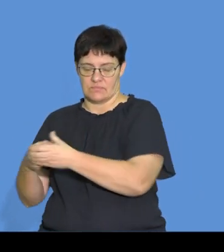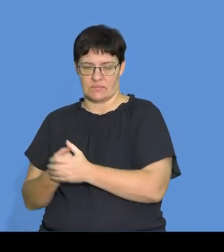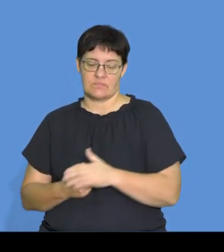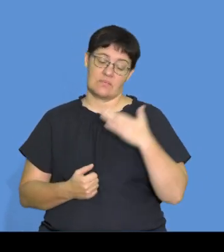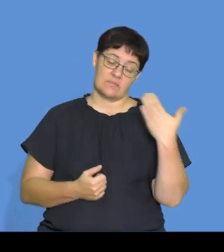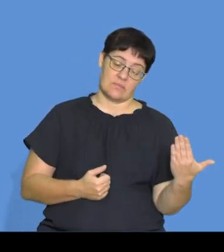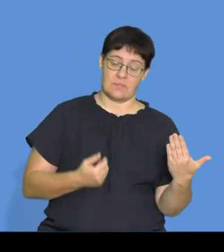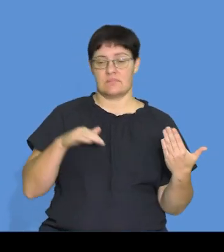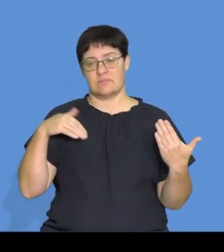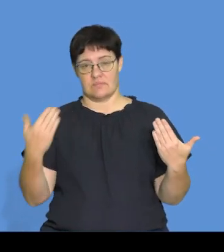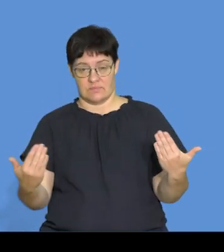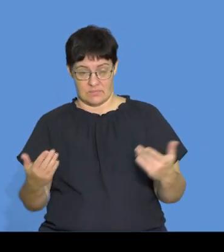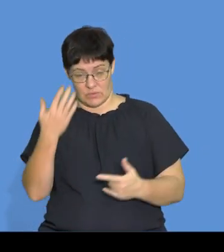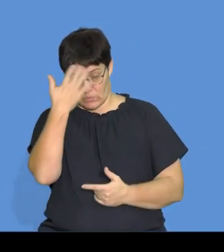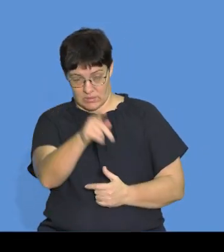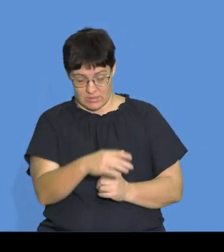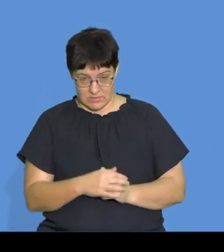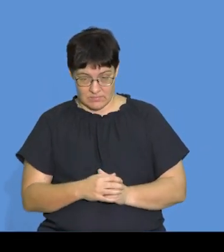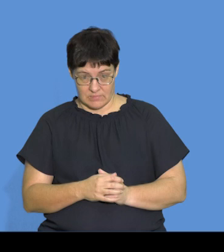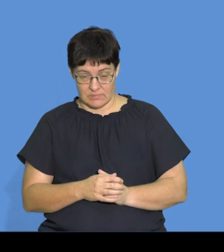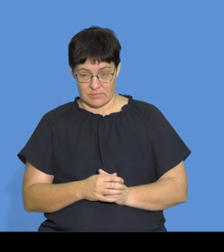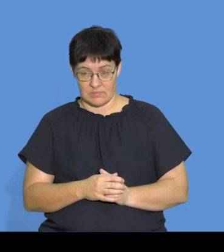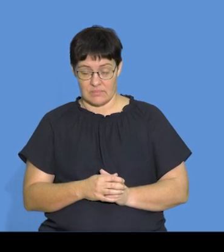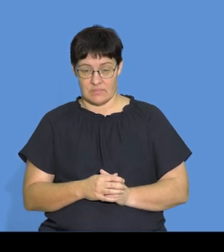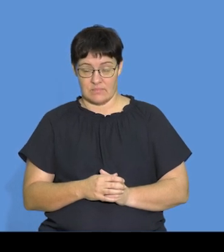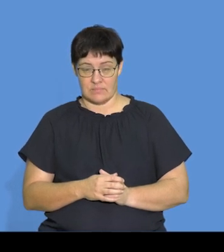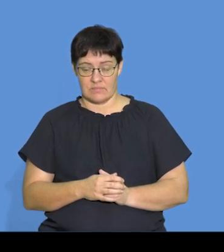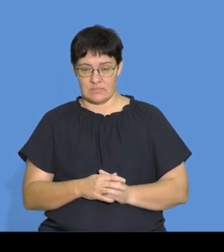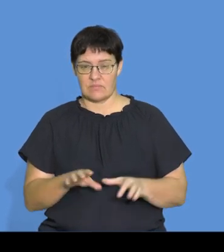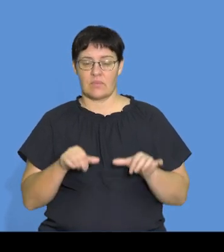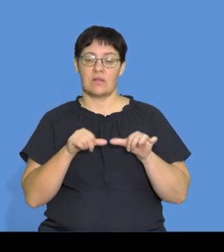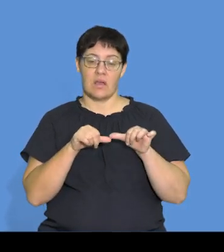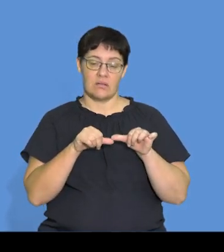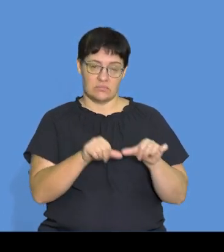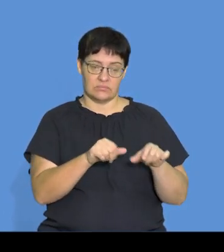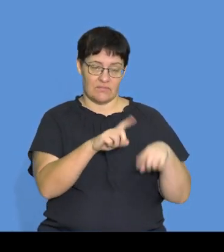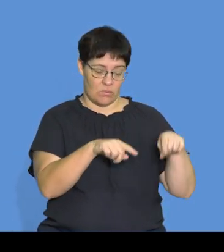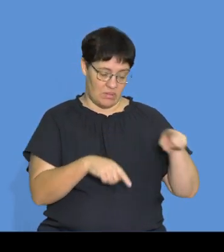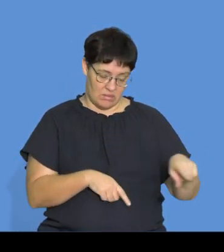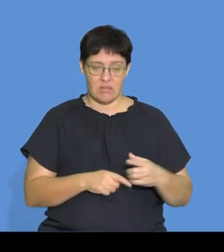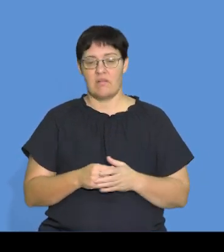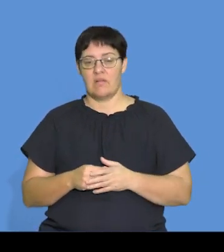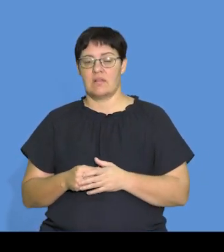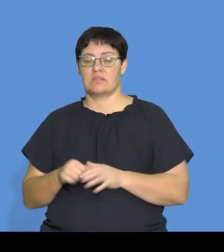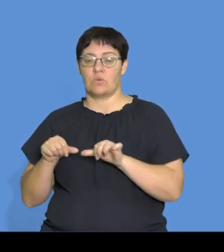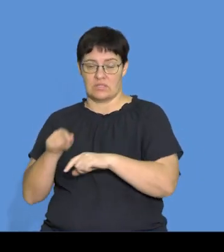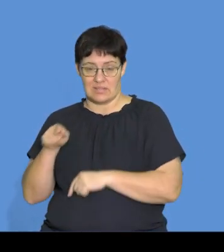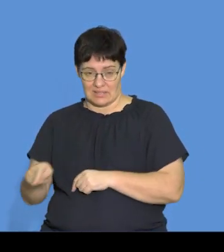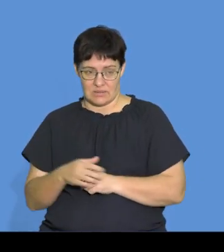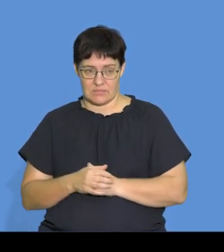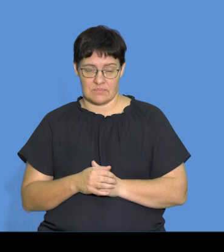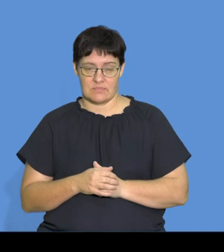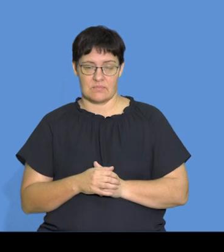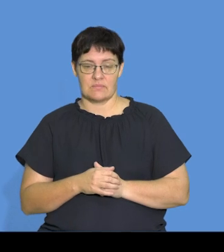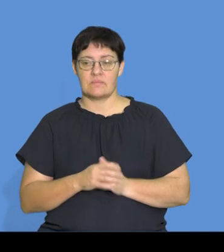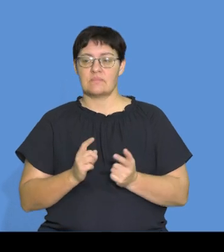left-hand side, remember, of the equation, and then the constants on the other side by adding your additive inverse to